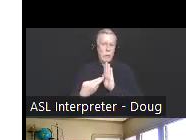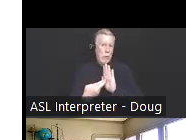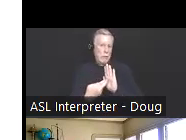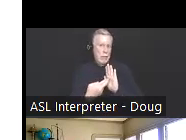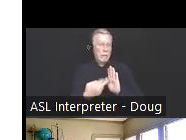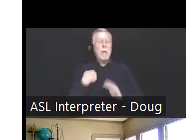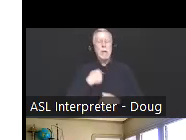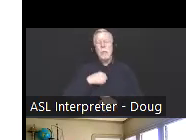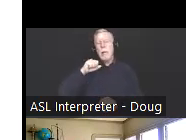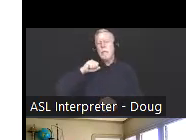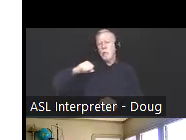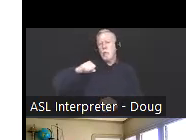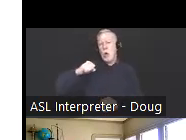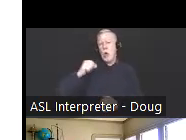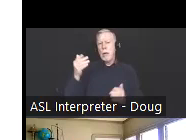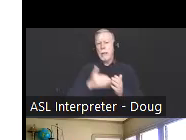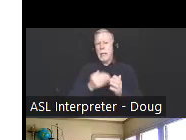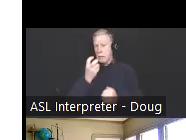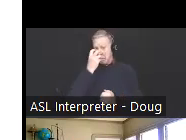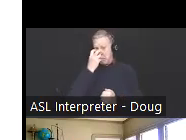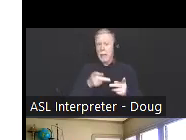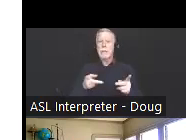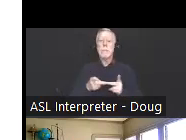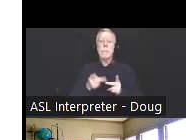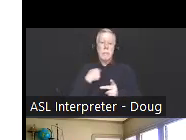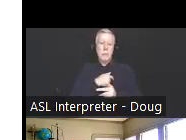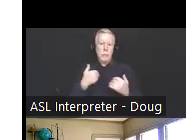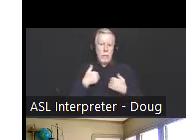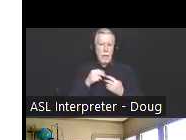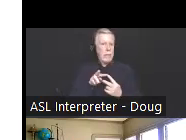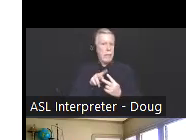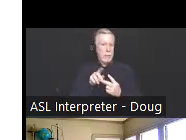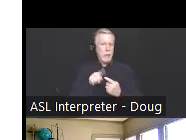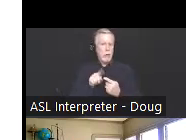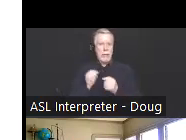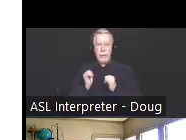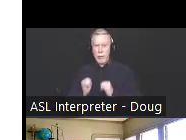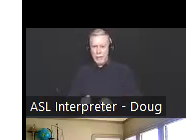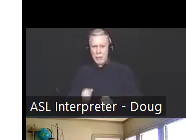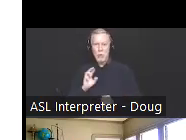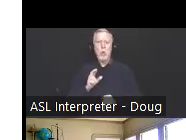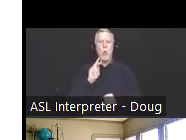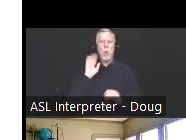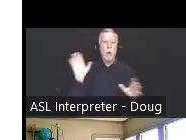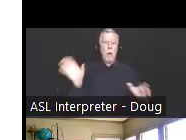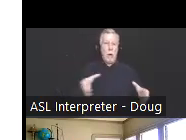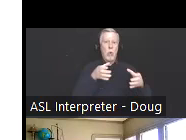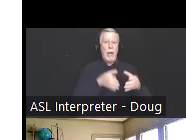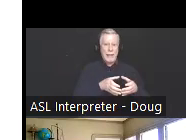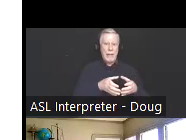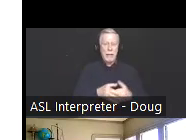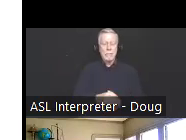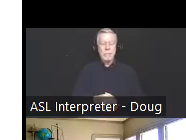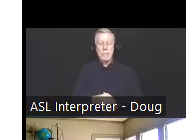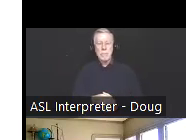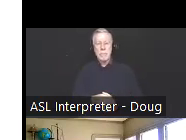against blind spots that we have either individually or collectively. And